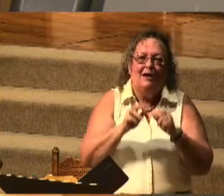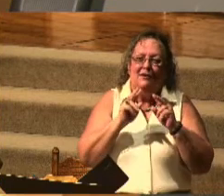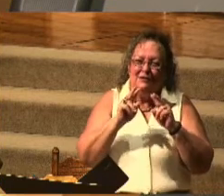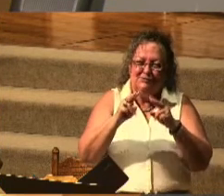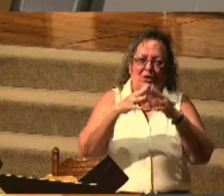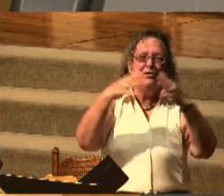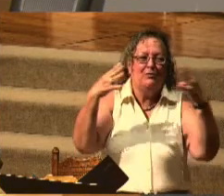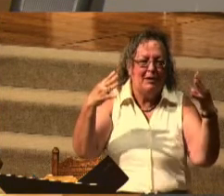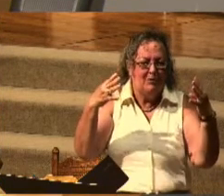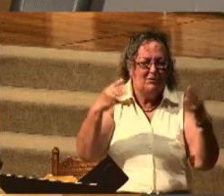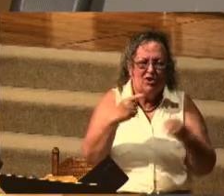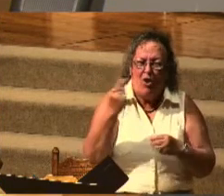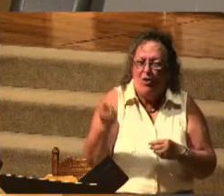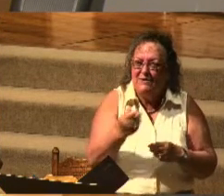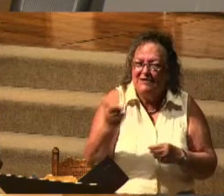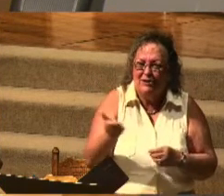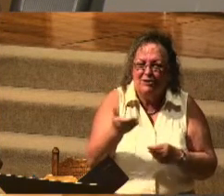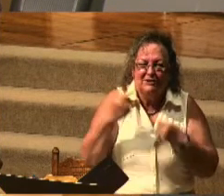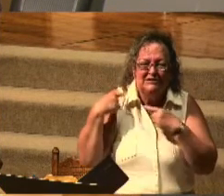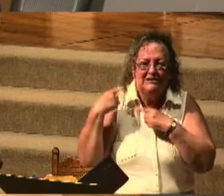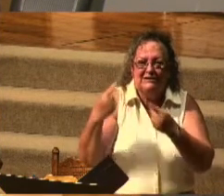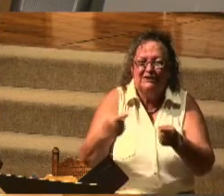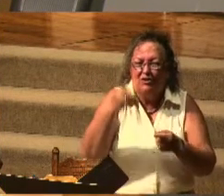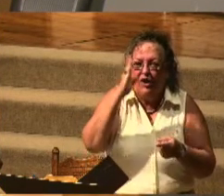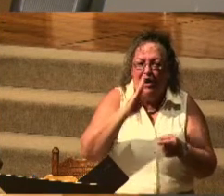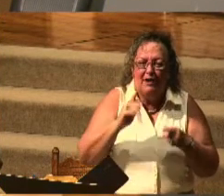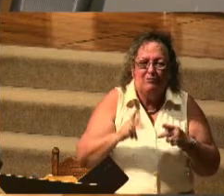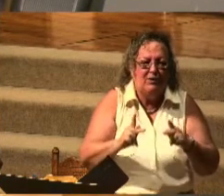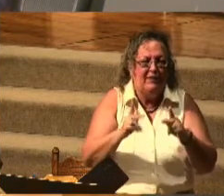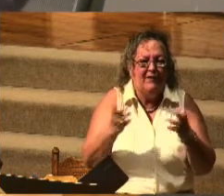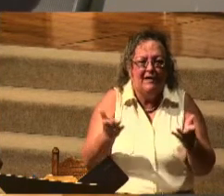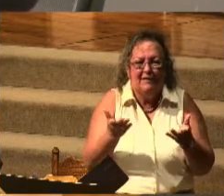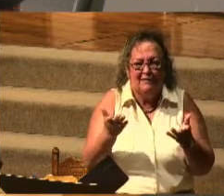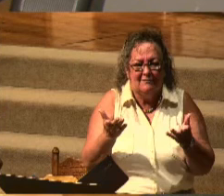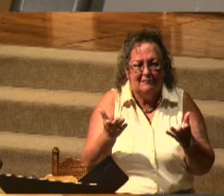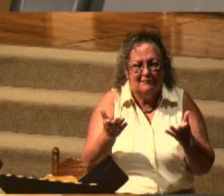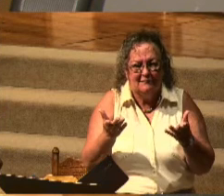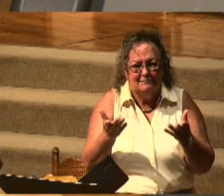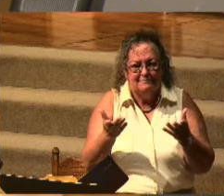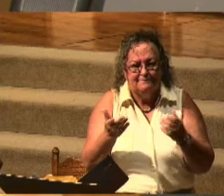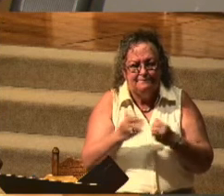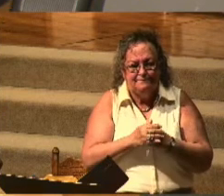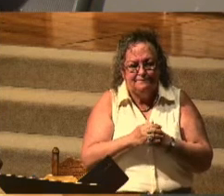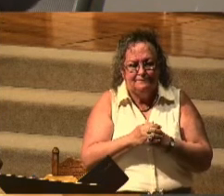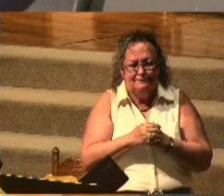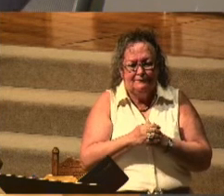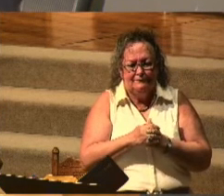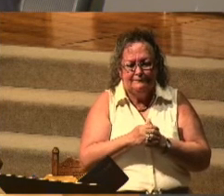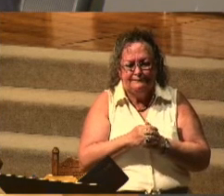rainbow's always been there since God put it up there. It's always been there.